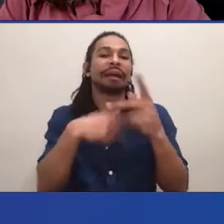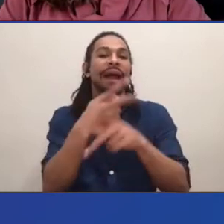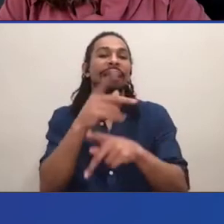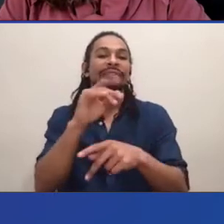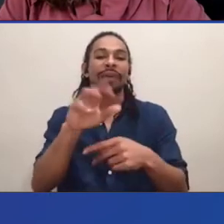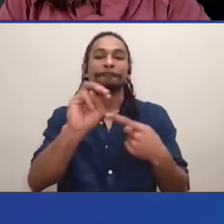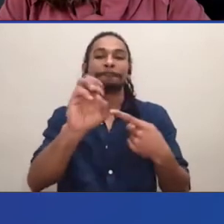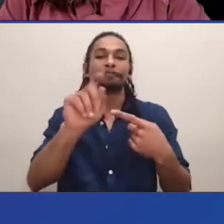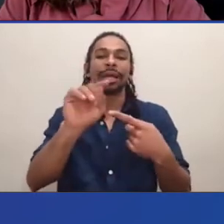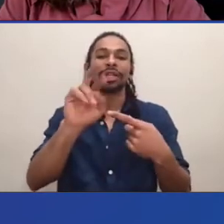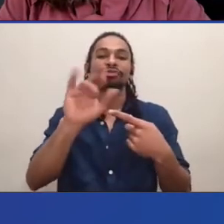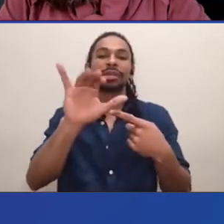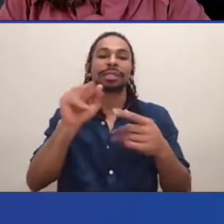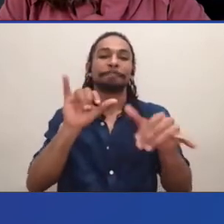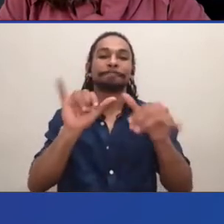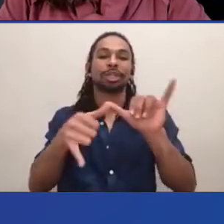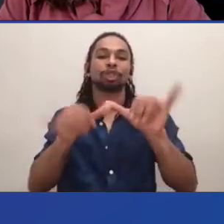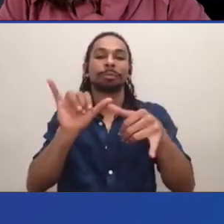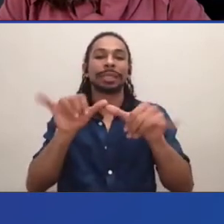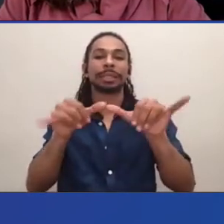you use to